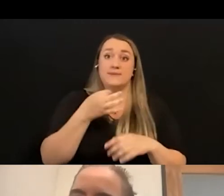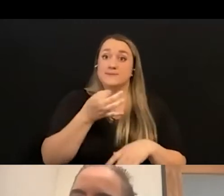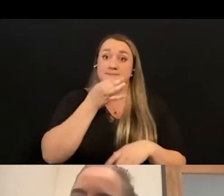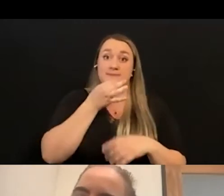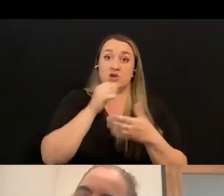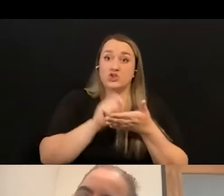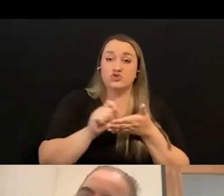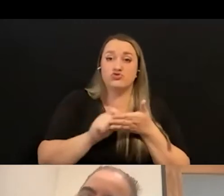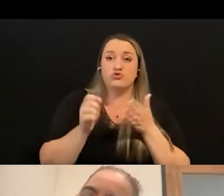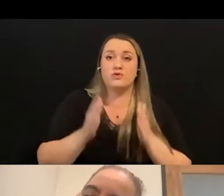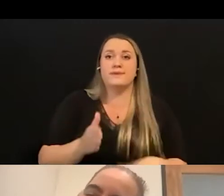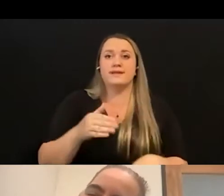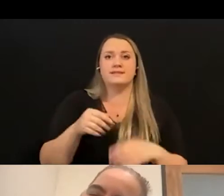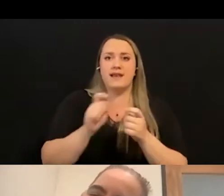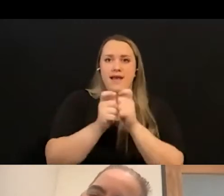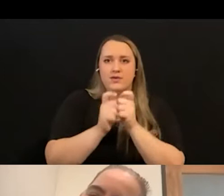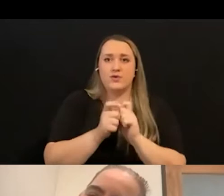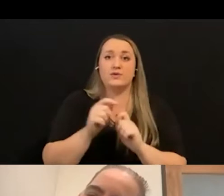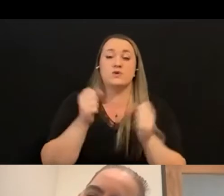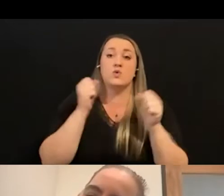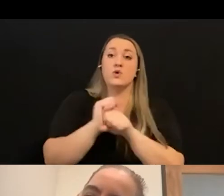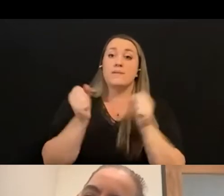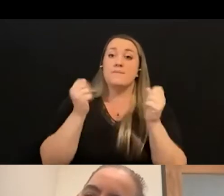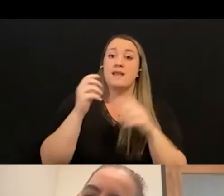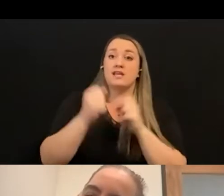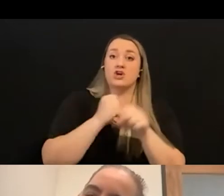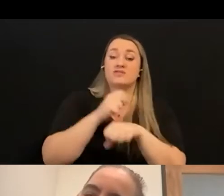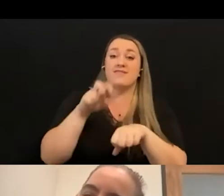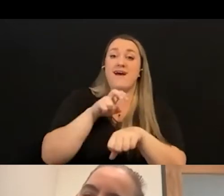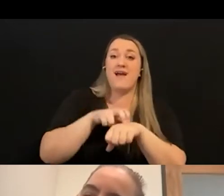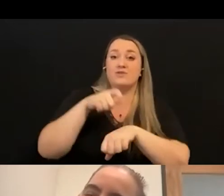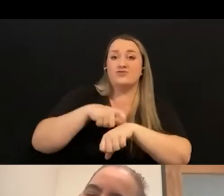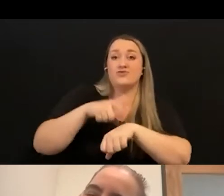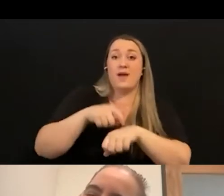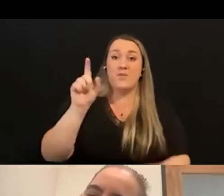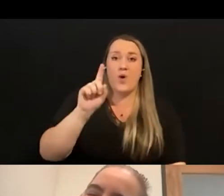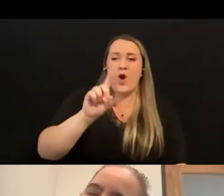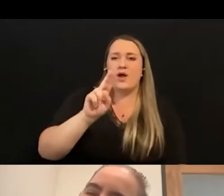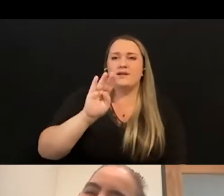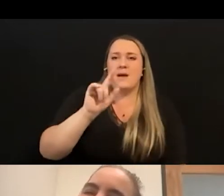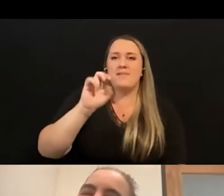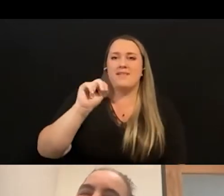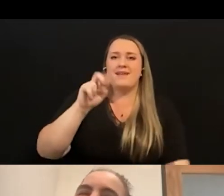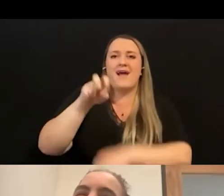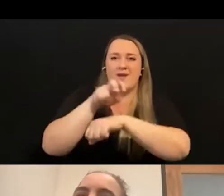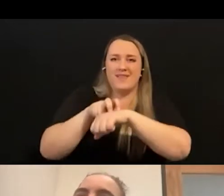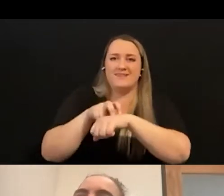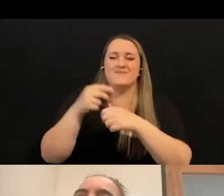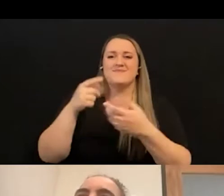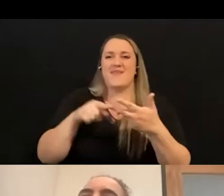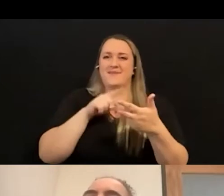worked for many years at the Irish Times in Dublin, Ireland. And finally, we have Maia